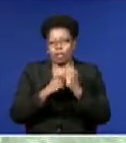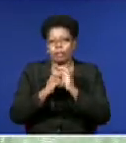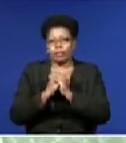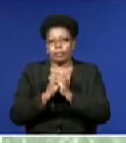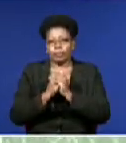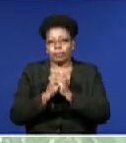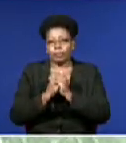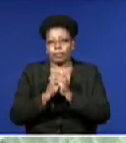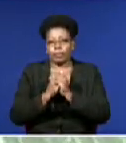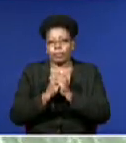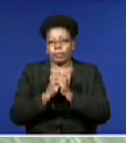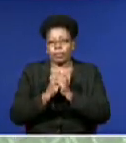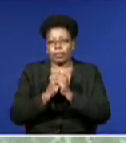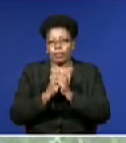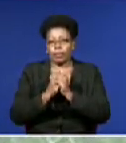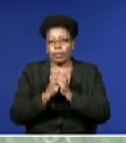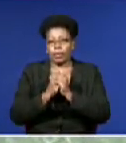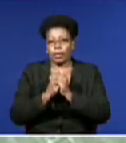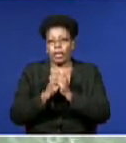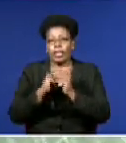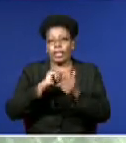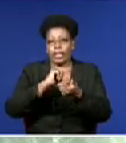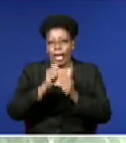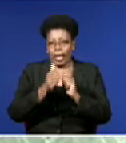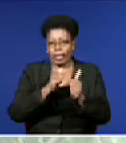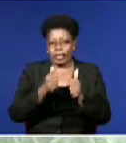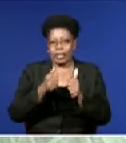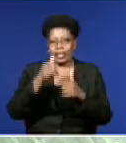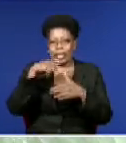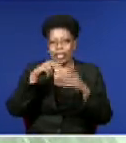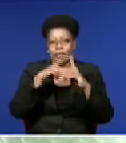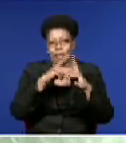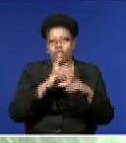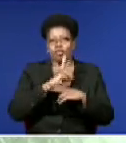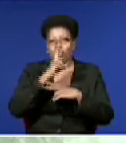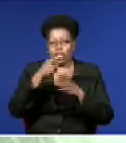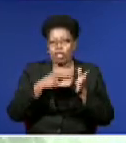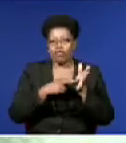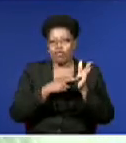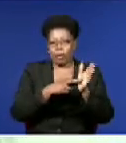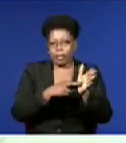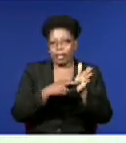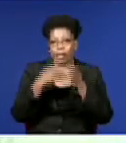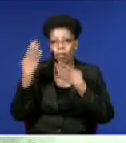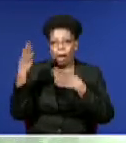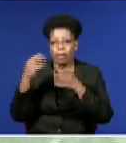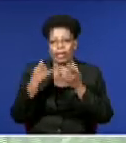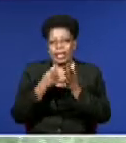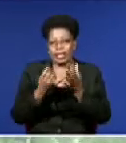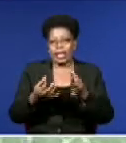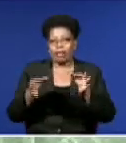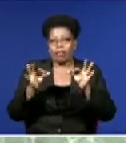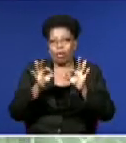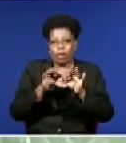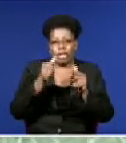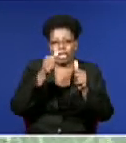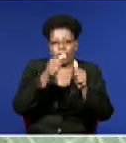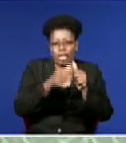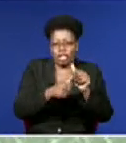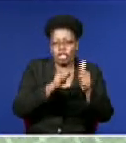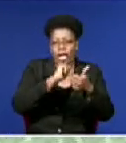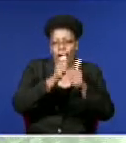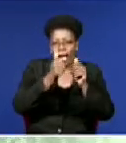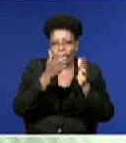doing the podium performances, the athletes in the village need to really represent. It's very important that every single